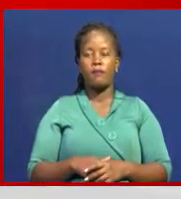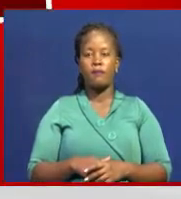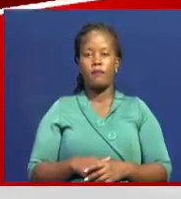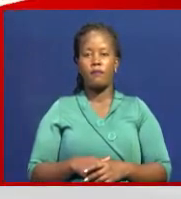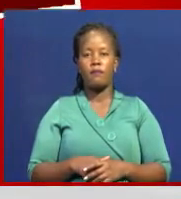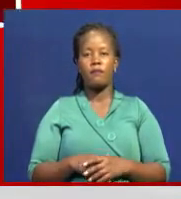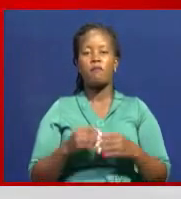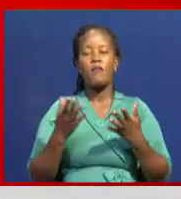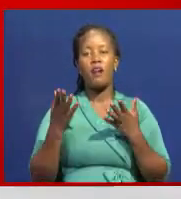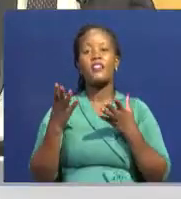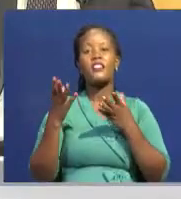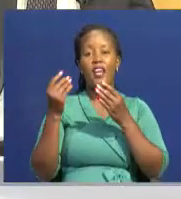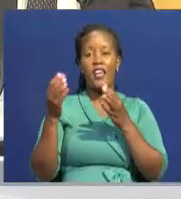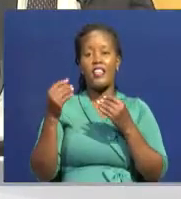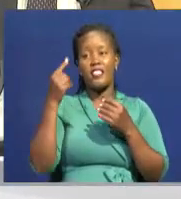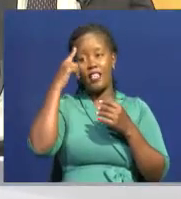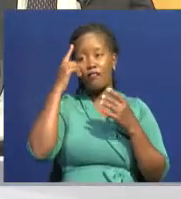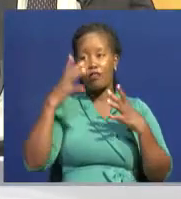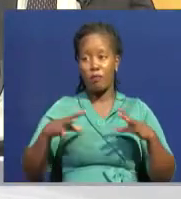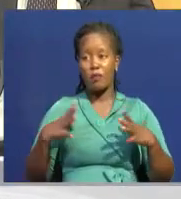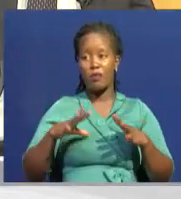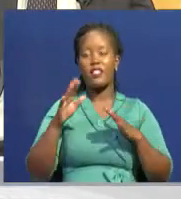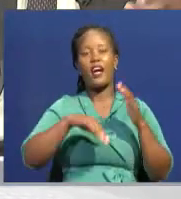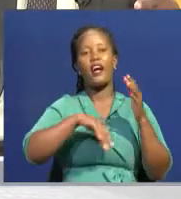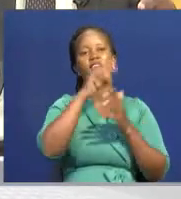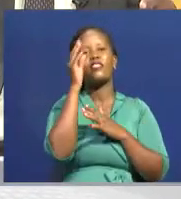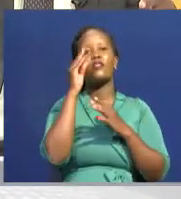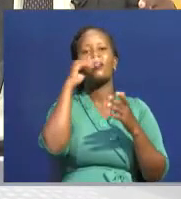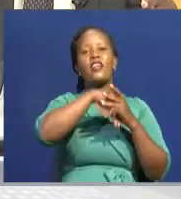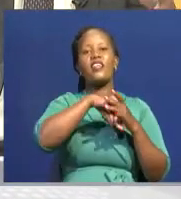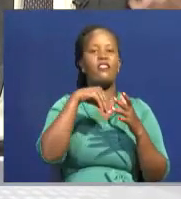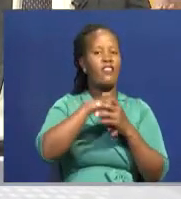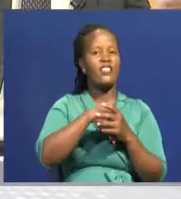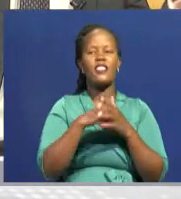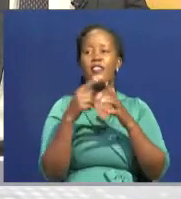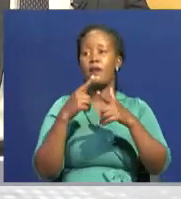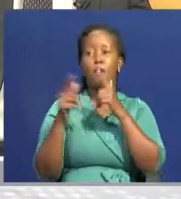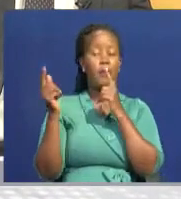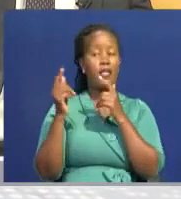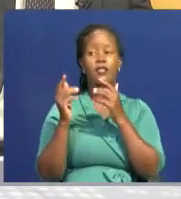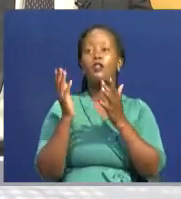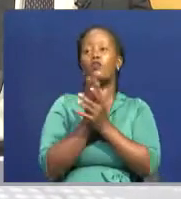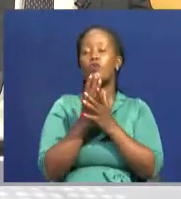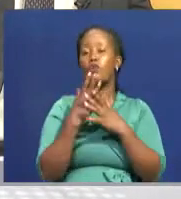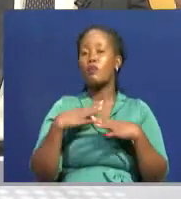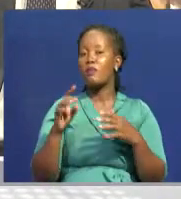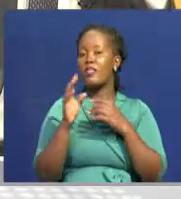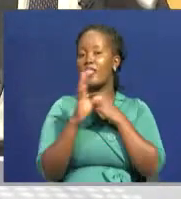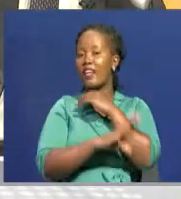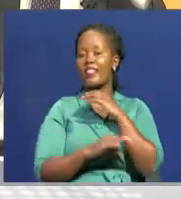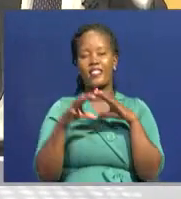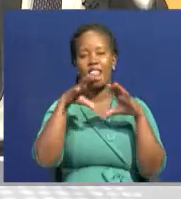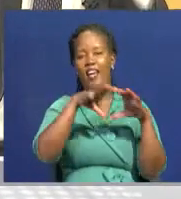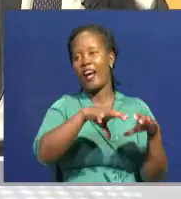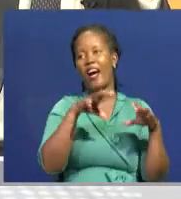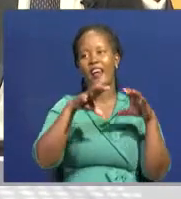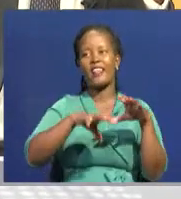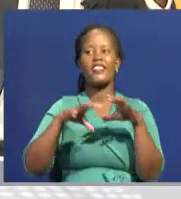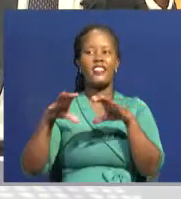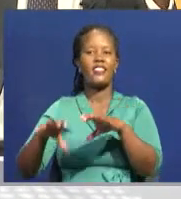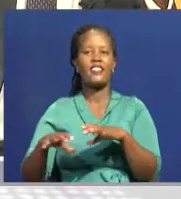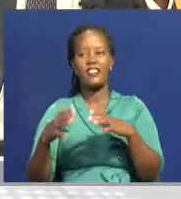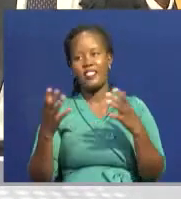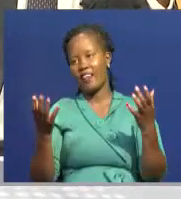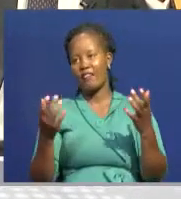It's easier for them in their diaspora to invest, but unfortunately, it's hurting their loved ones here in the country, and the vice versa is yes,